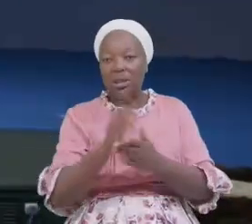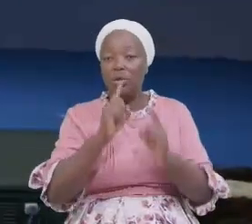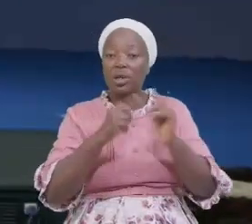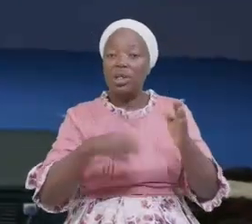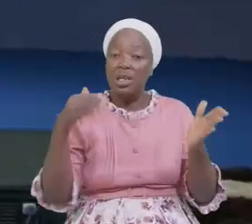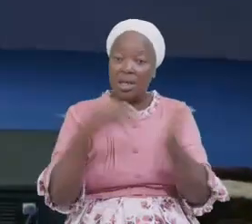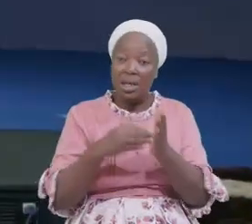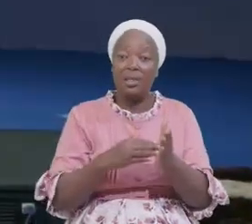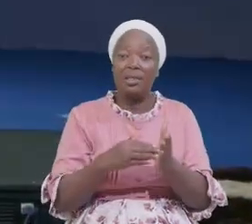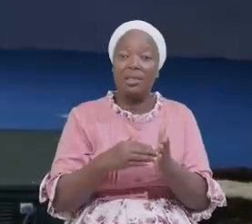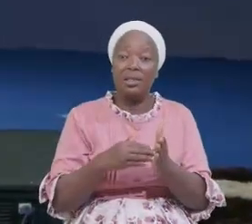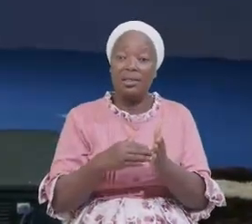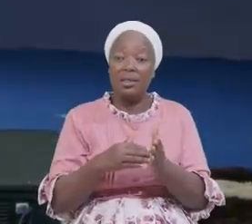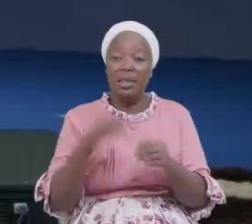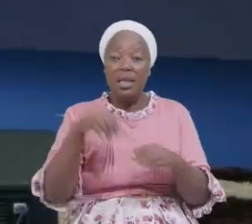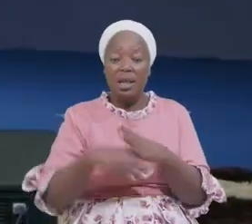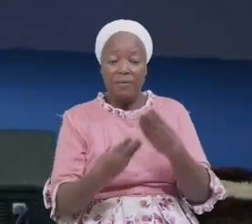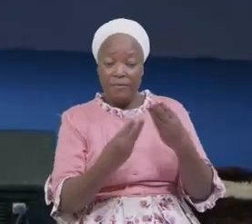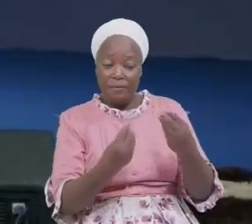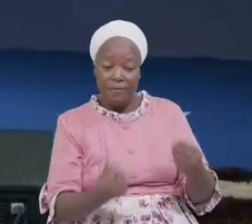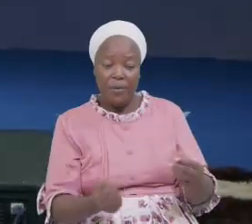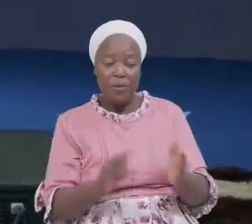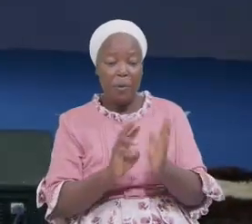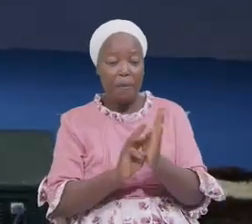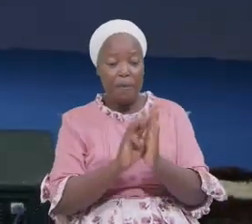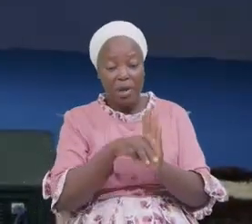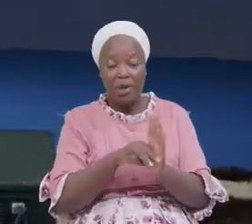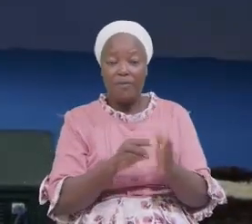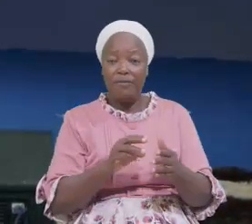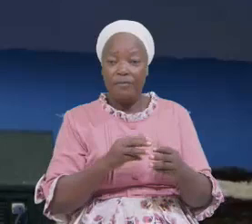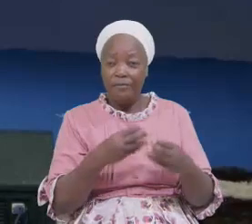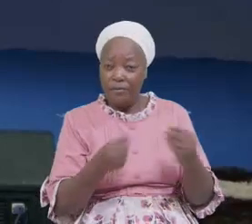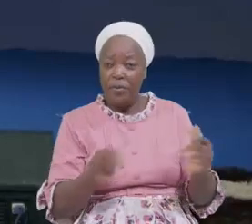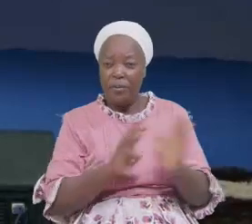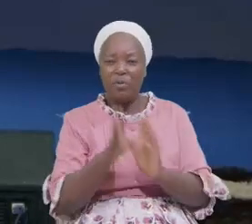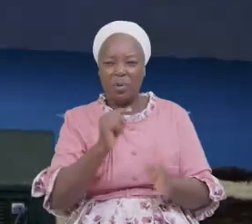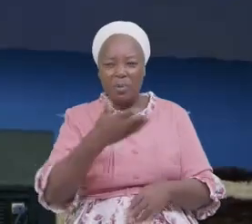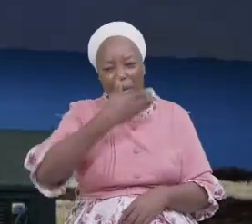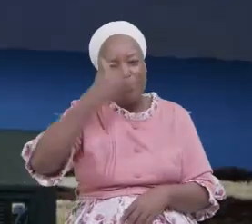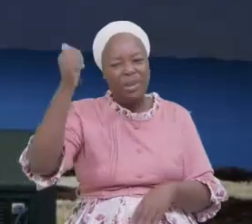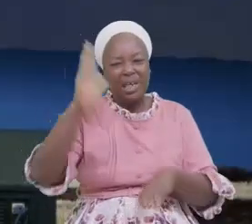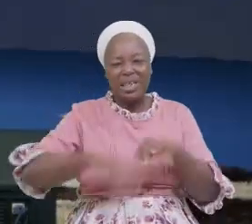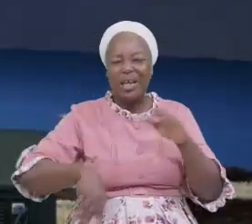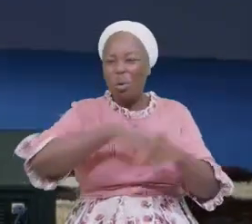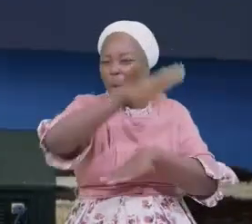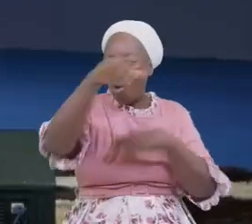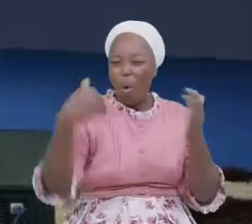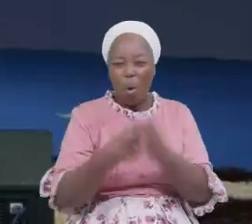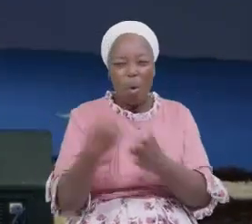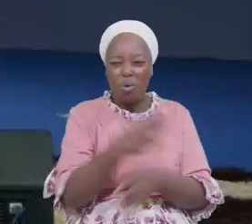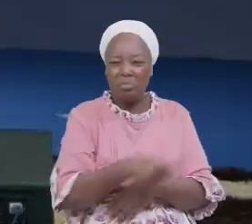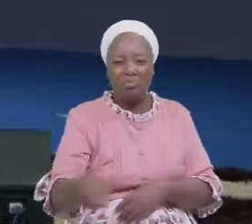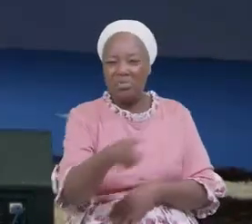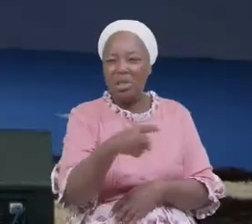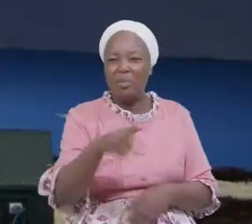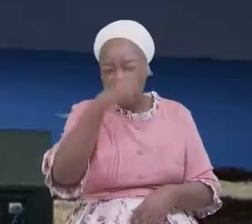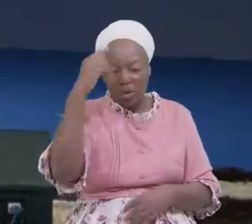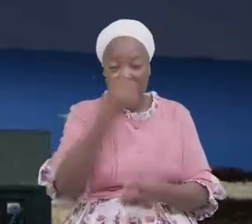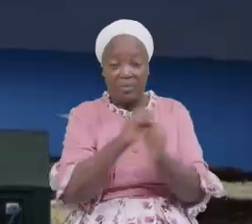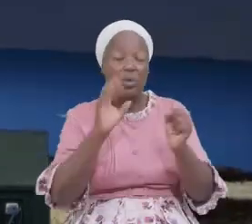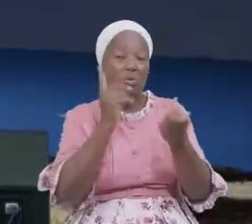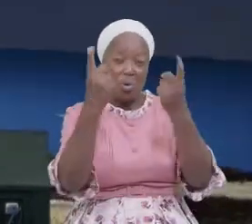criticizing, in a few minutes, will be better than them all, because salvation will come to